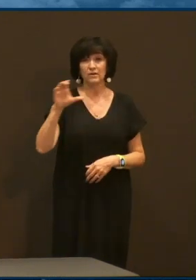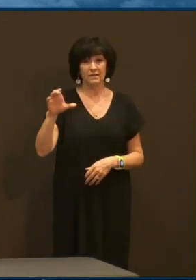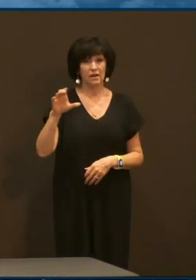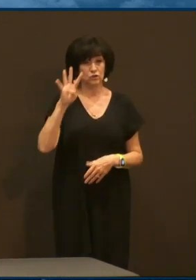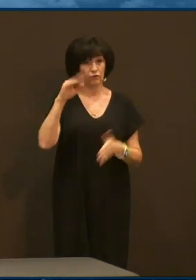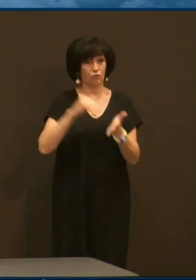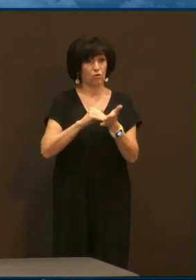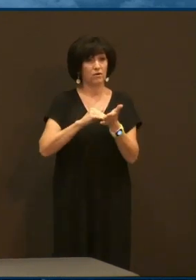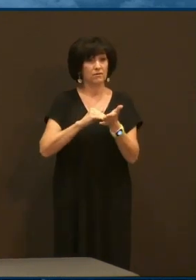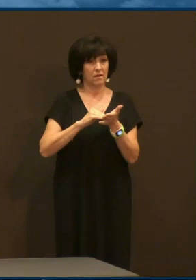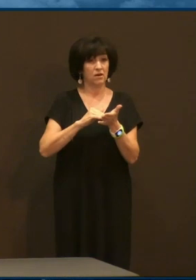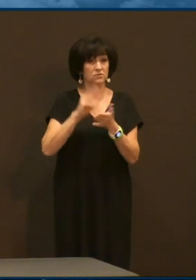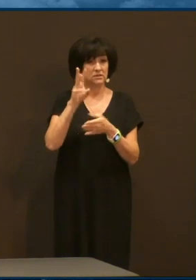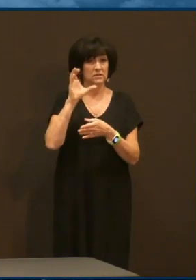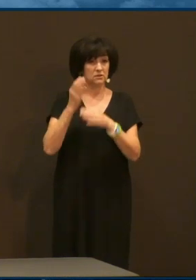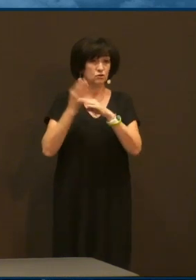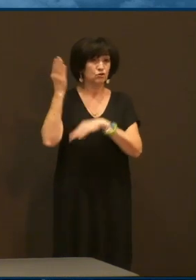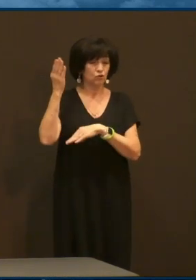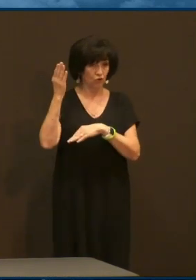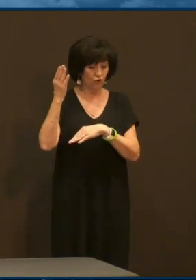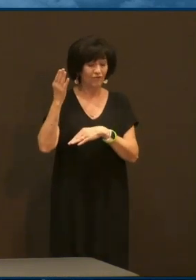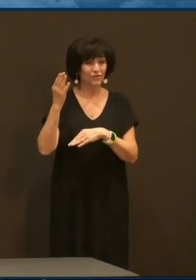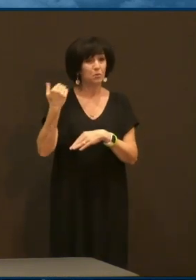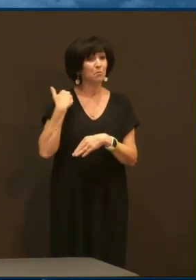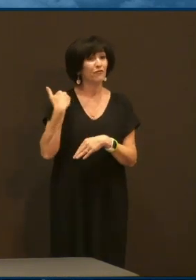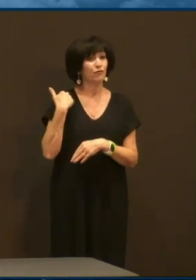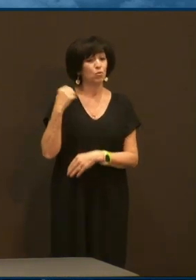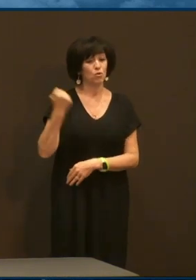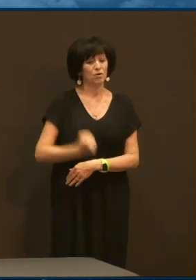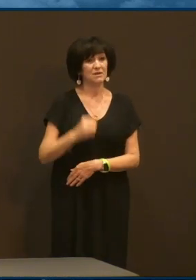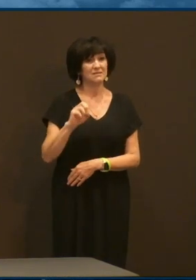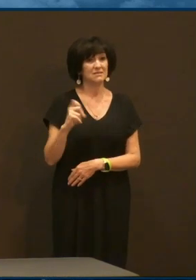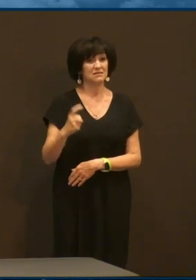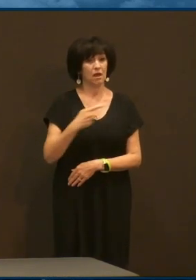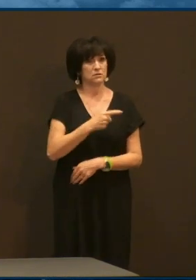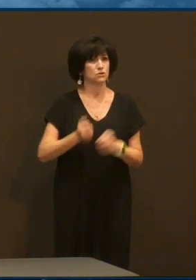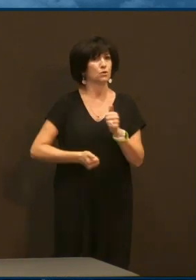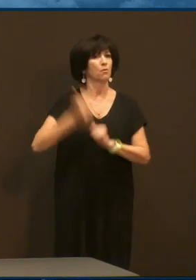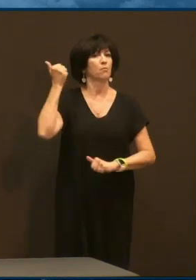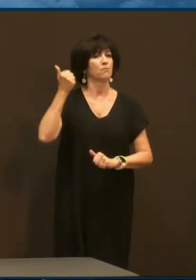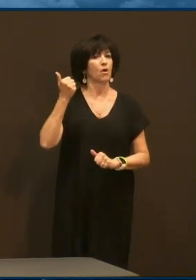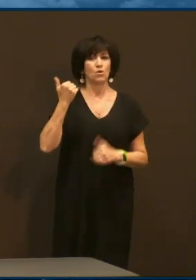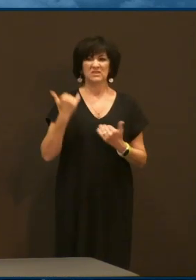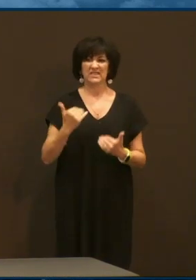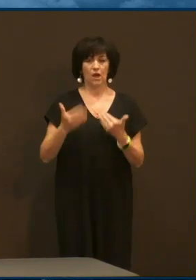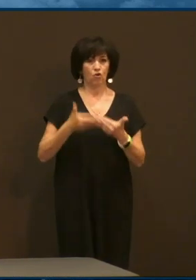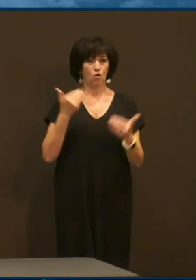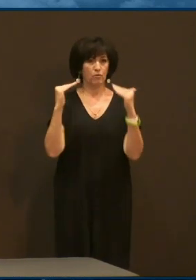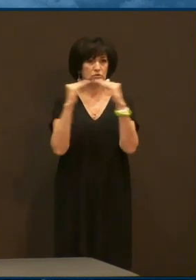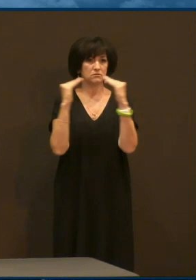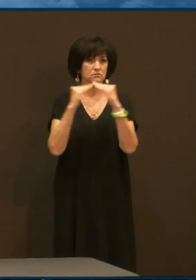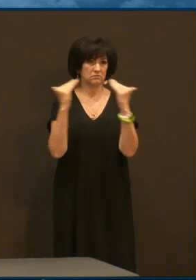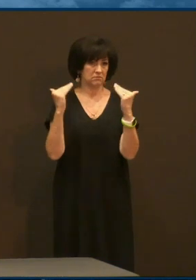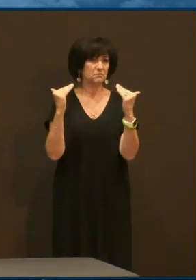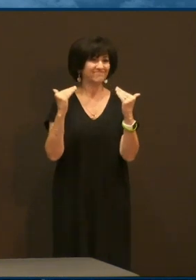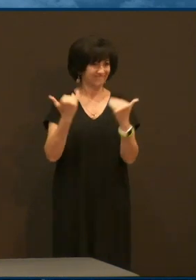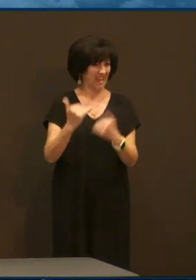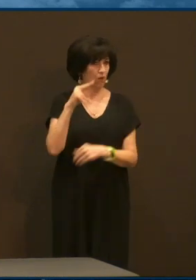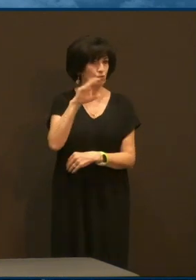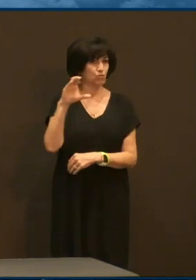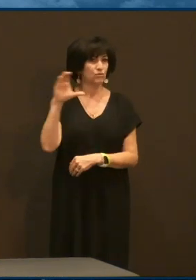which had the most cases for the longest period in time. Newcastle County now has more positive cases